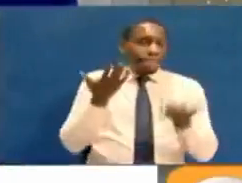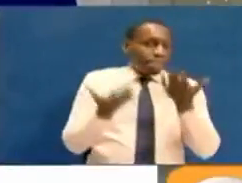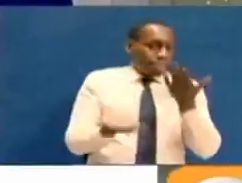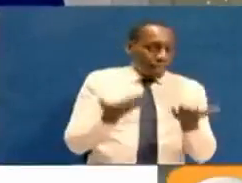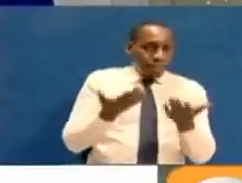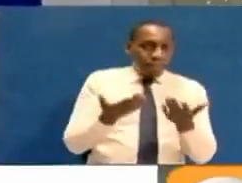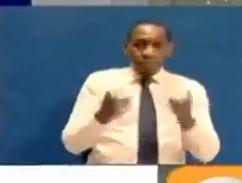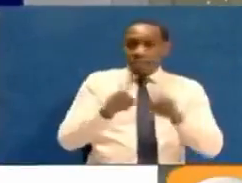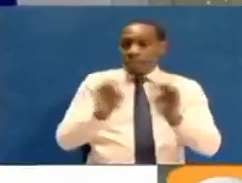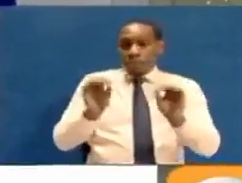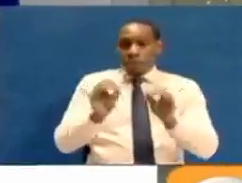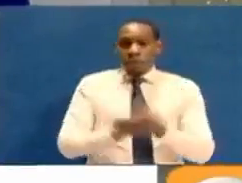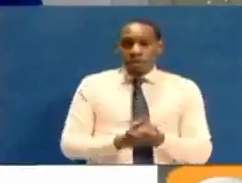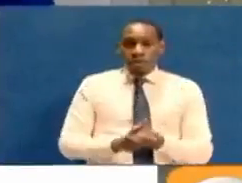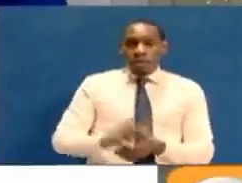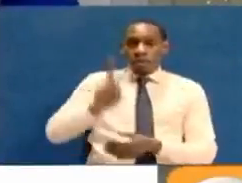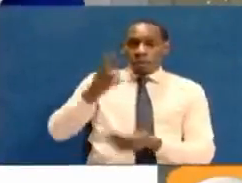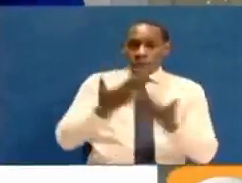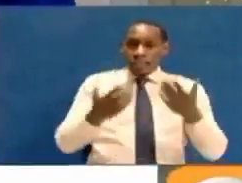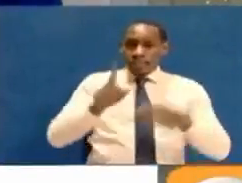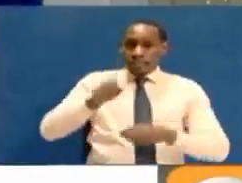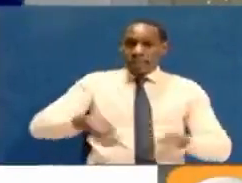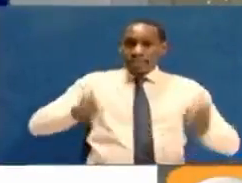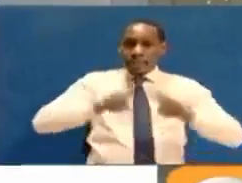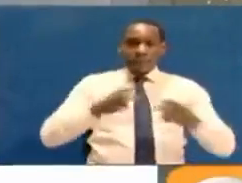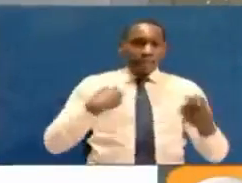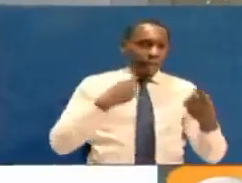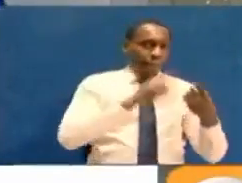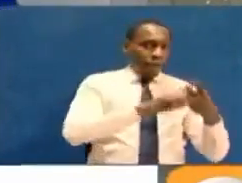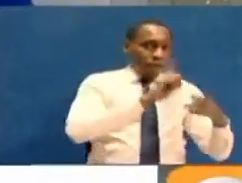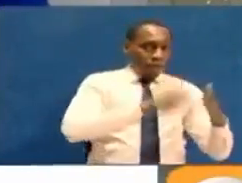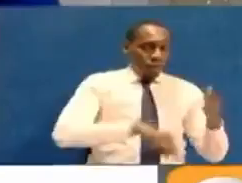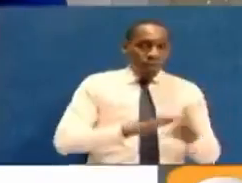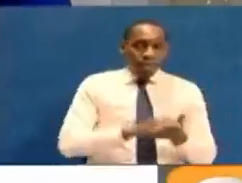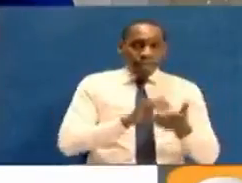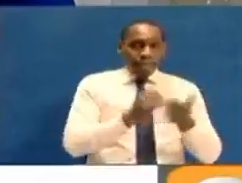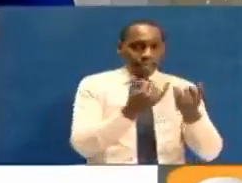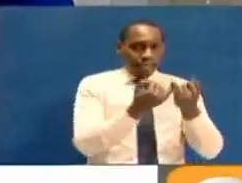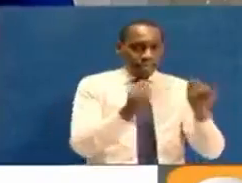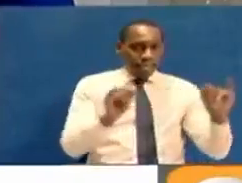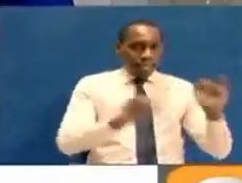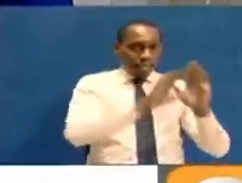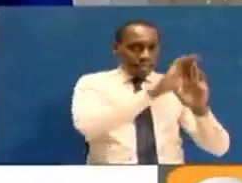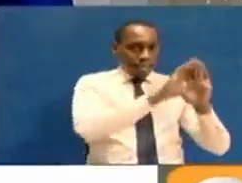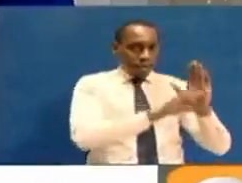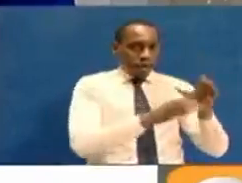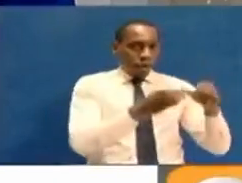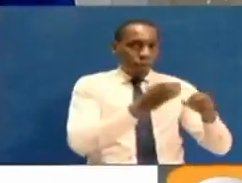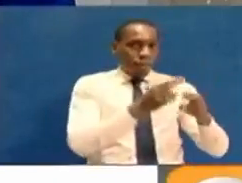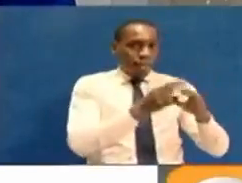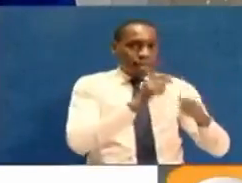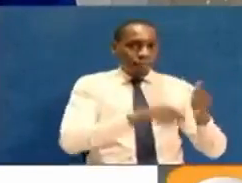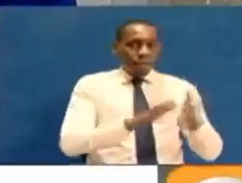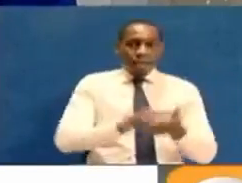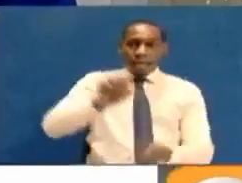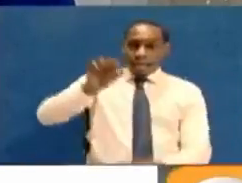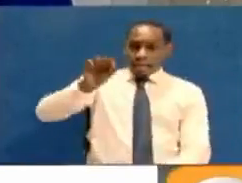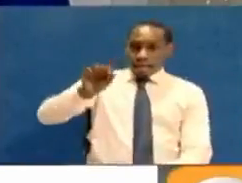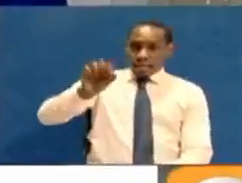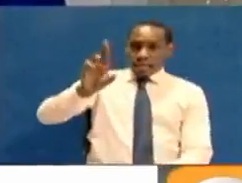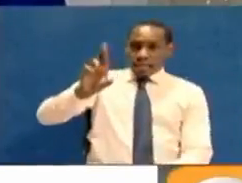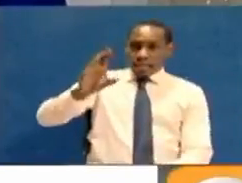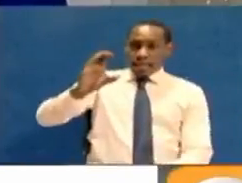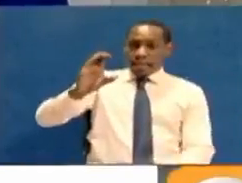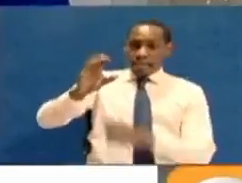not so fast. 2 things have to happen here. 1, there is this independent constitutional body known as the SRC,